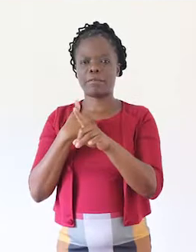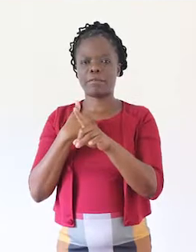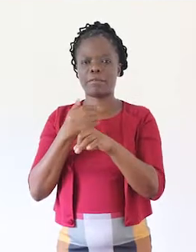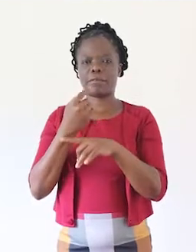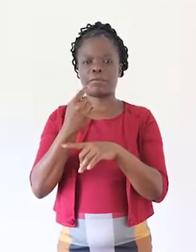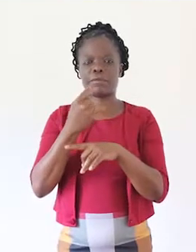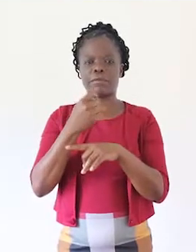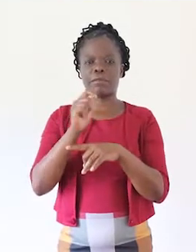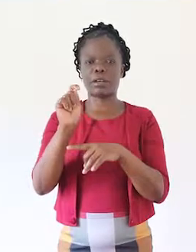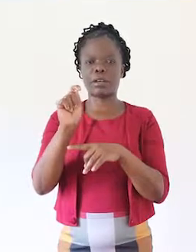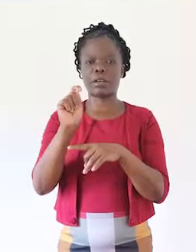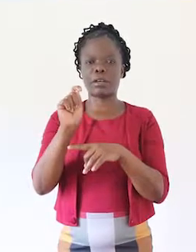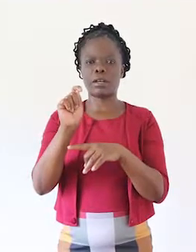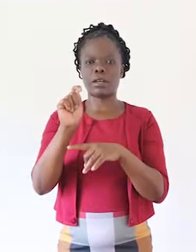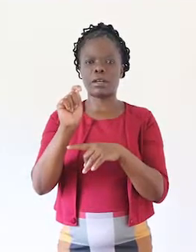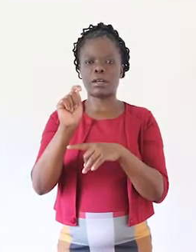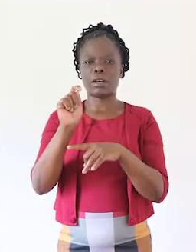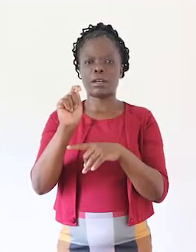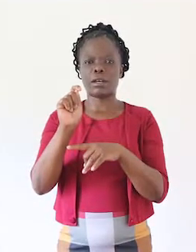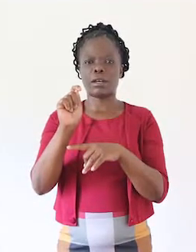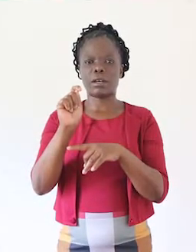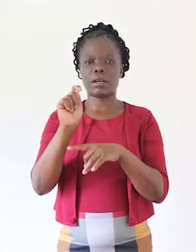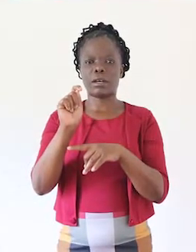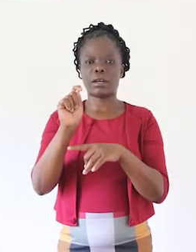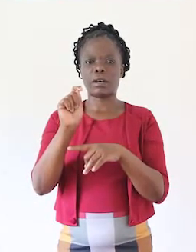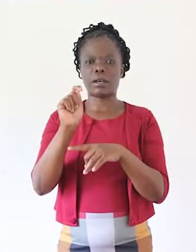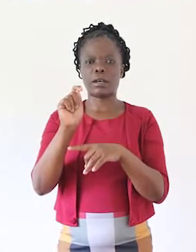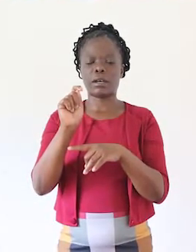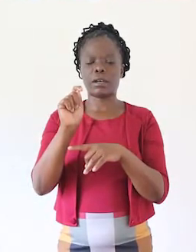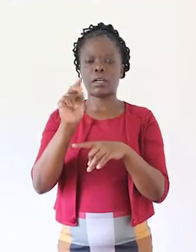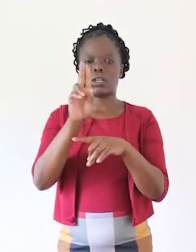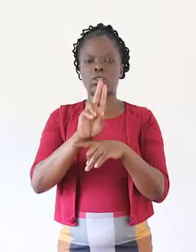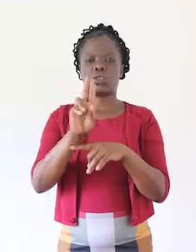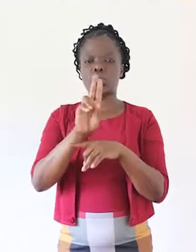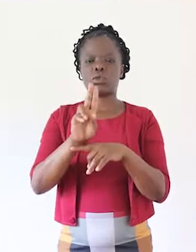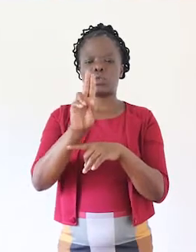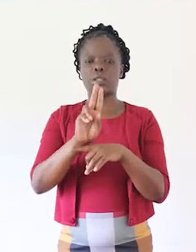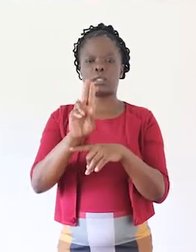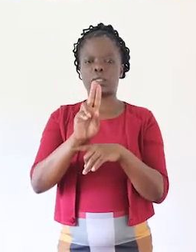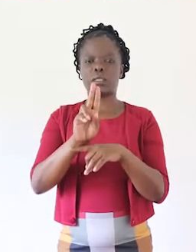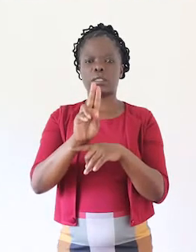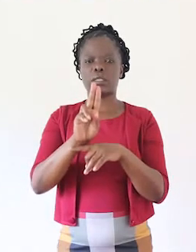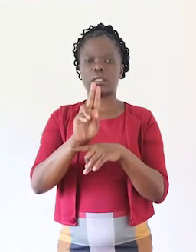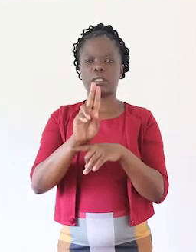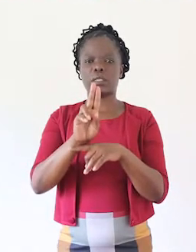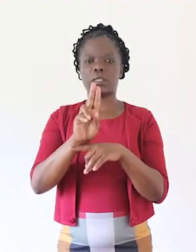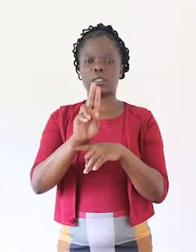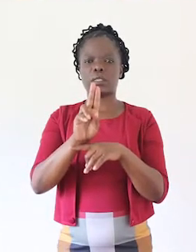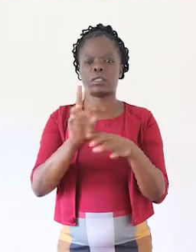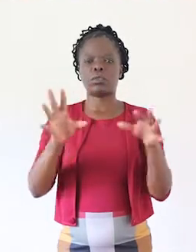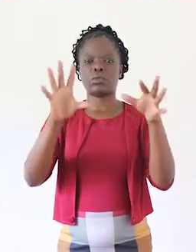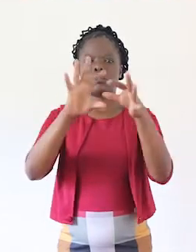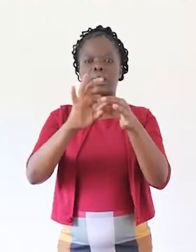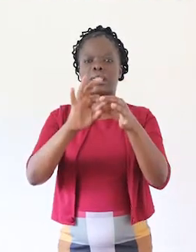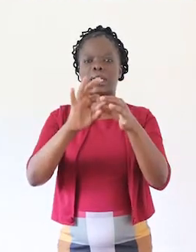heddle. This is called the heddle. This one is called the heddle. It is used to regulate